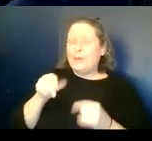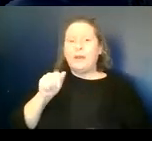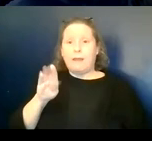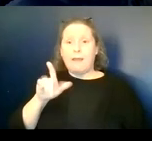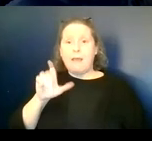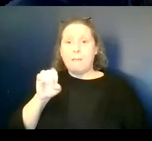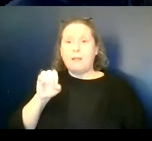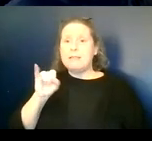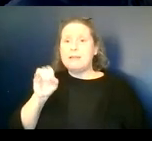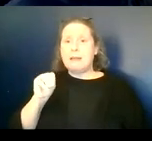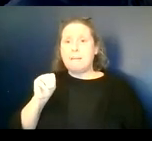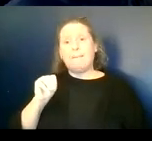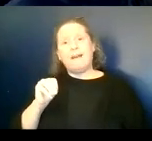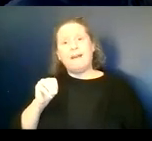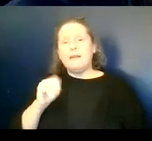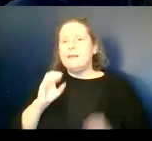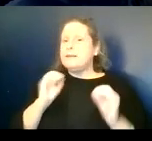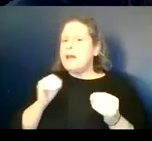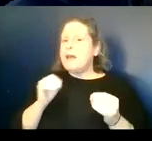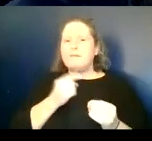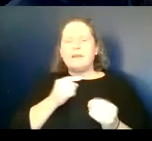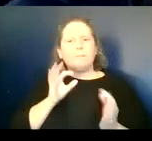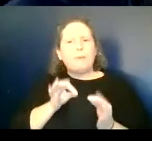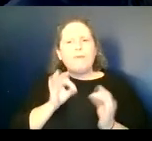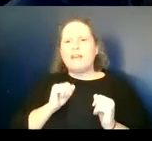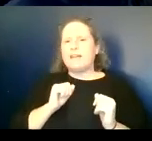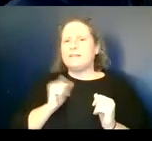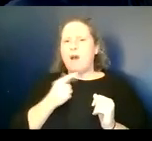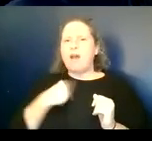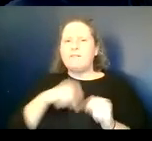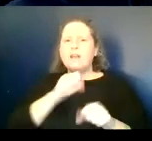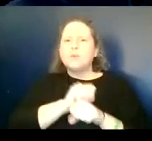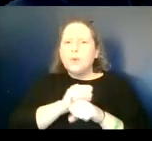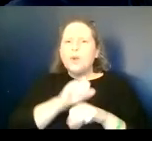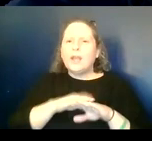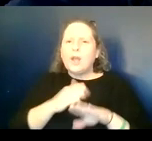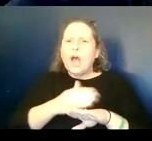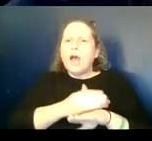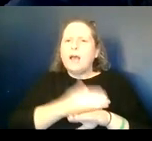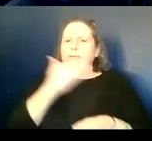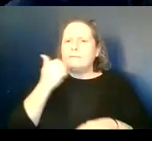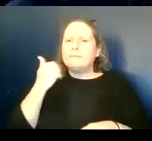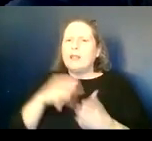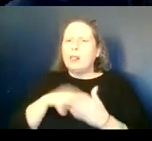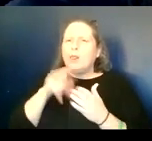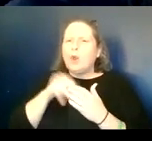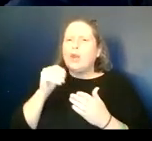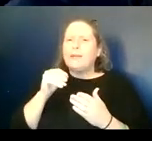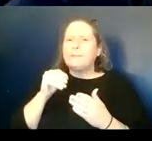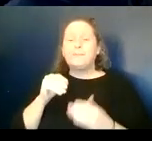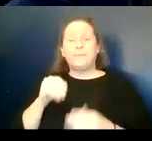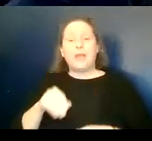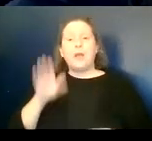of us are perfect. We're all working on it, right? And I think part of that goes back to, as a child, what TJ